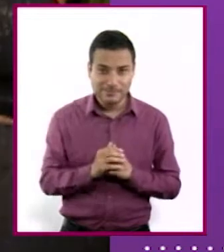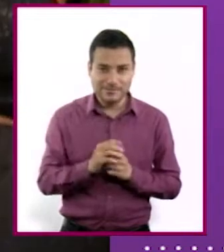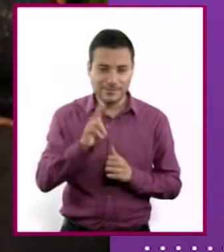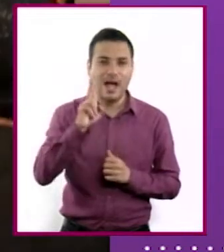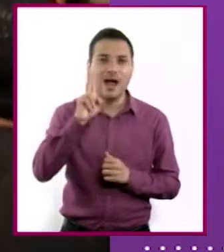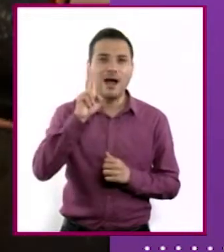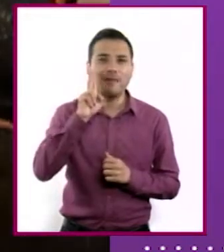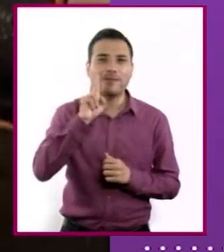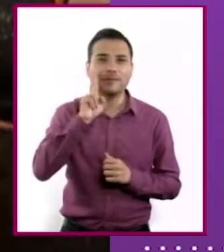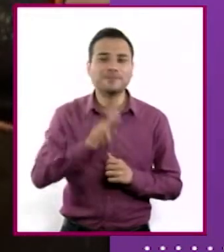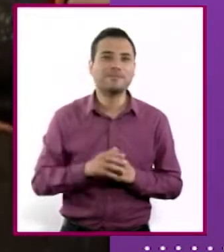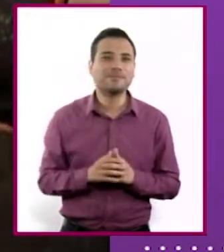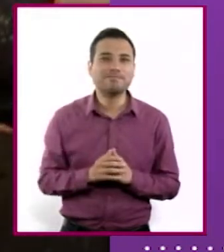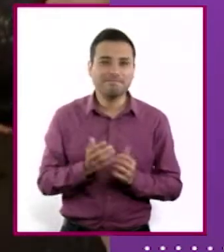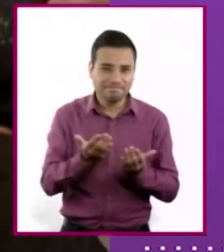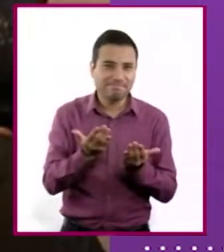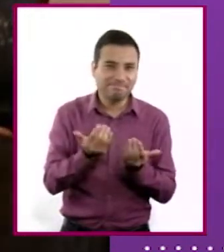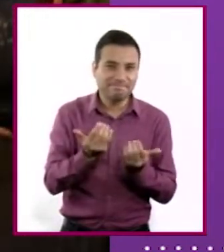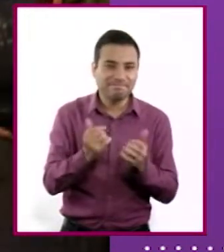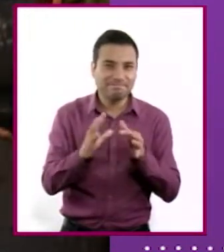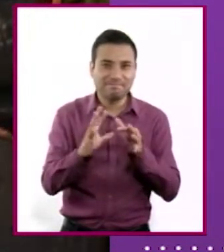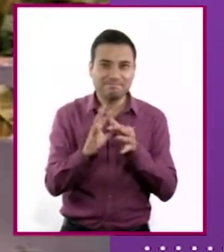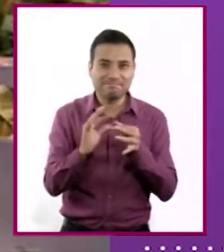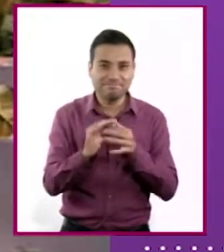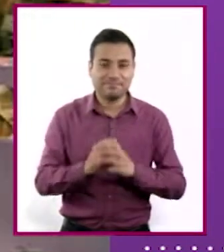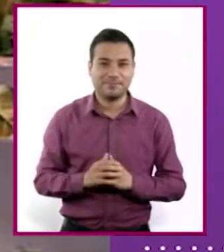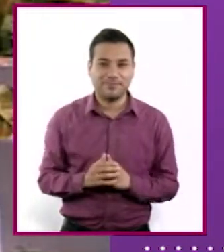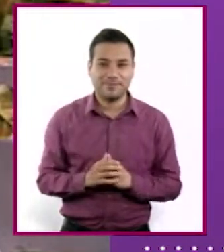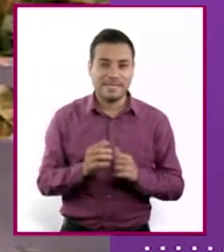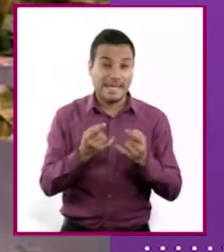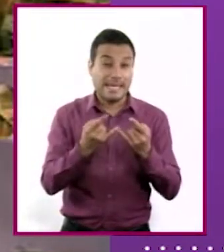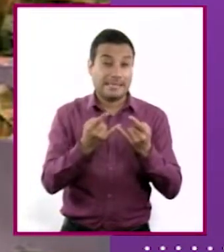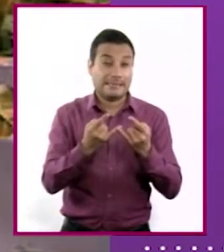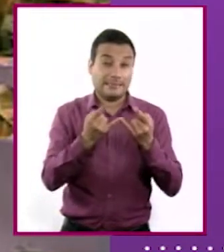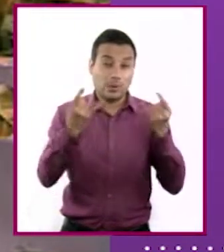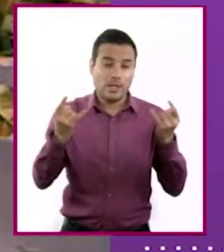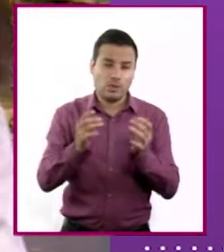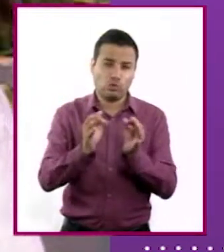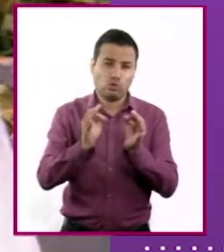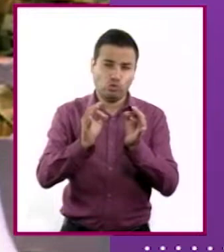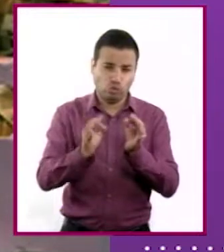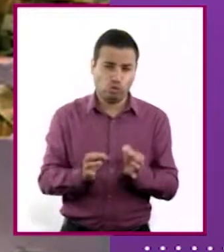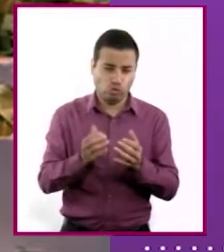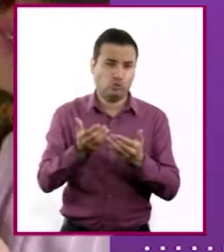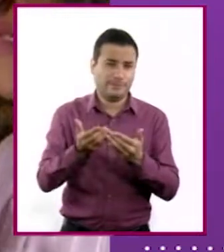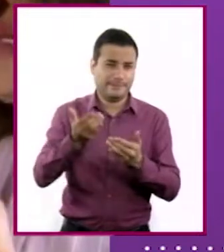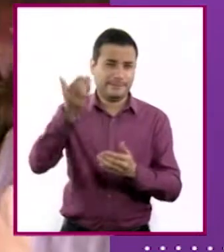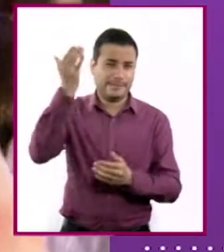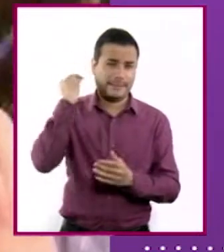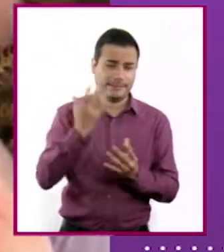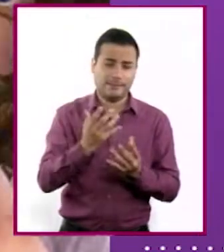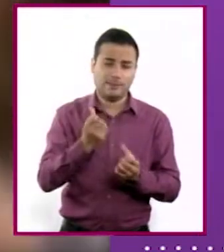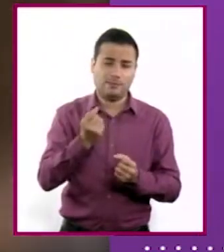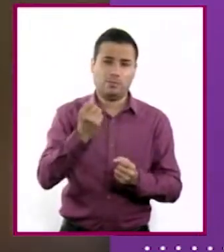Yes, of course. This story happened many years ago.